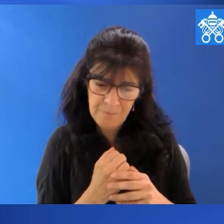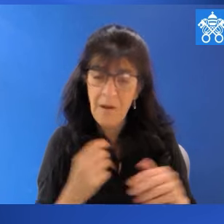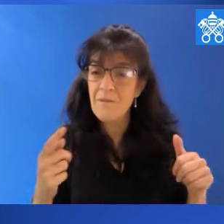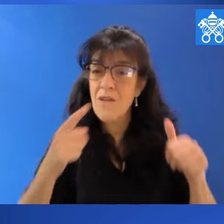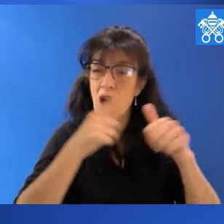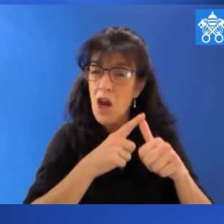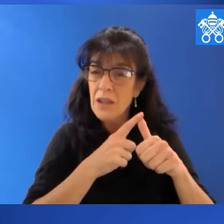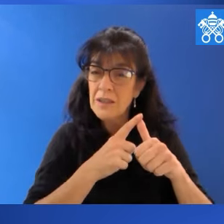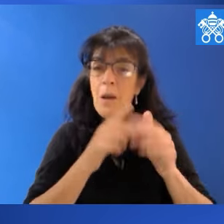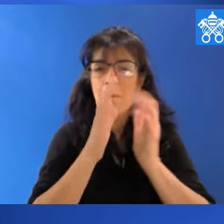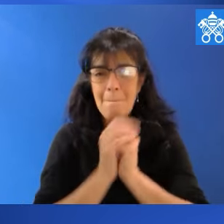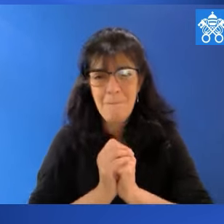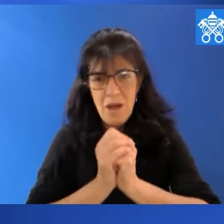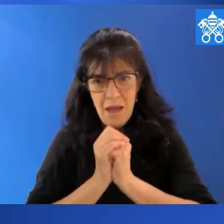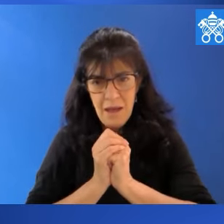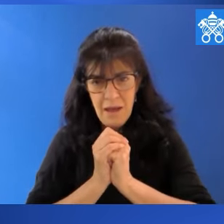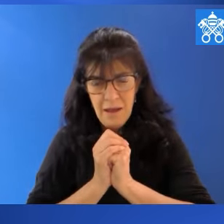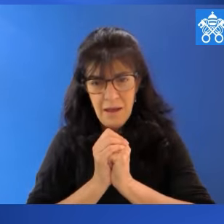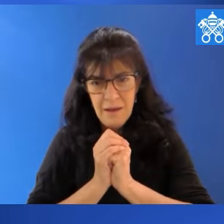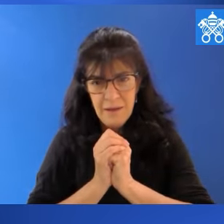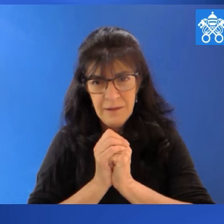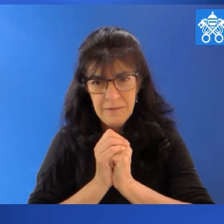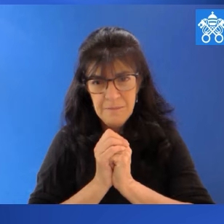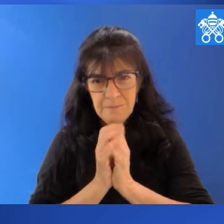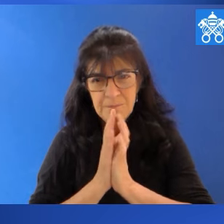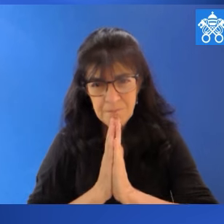First and foremost, prayer.